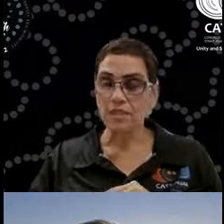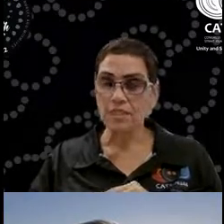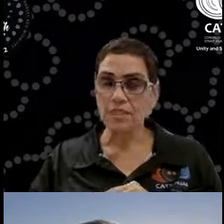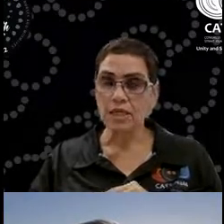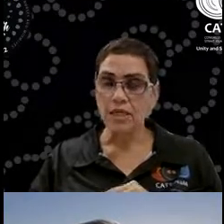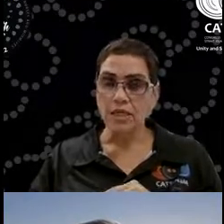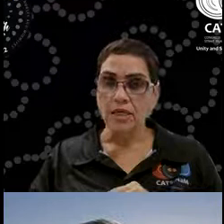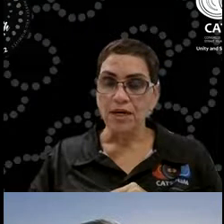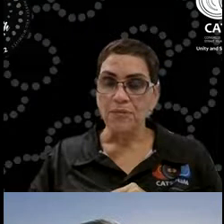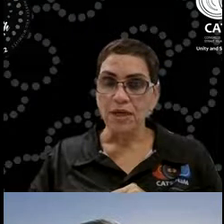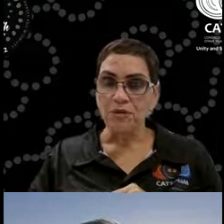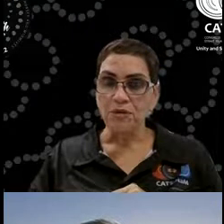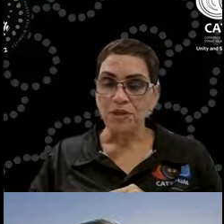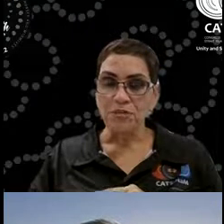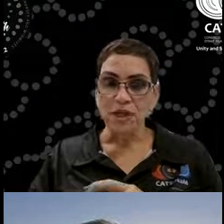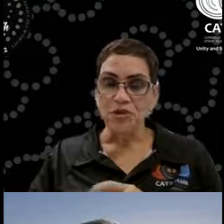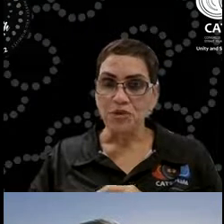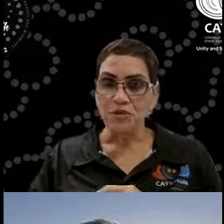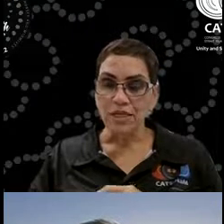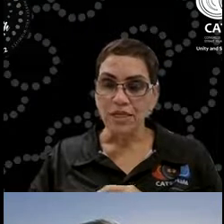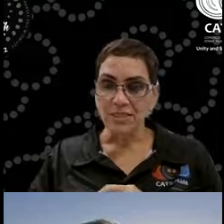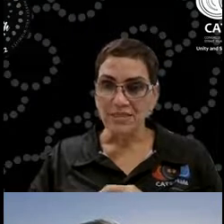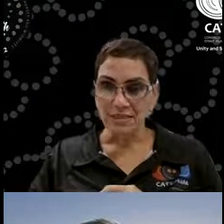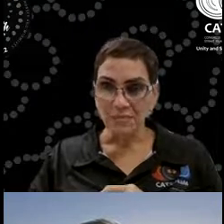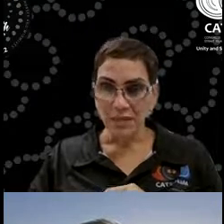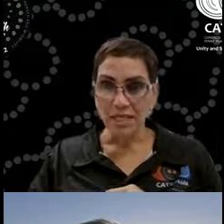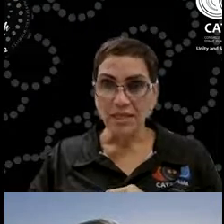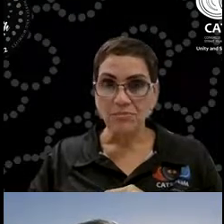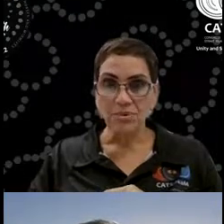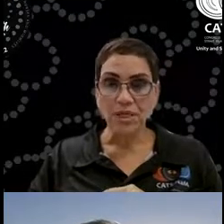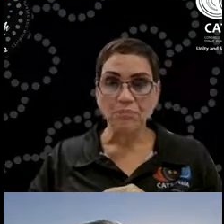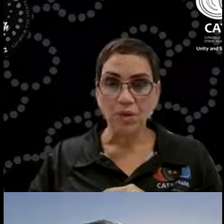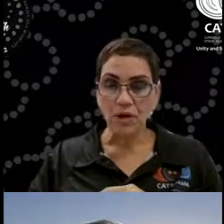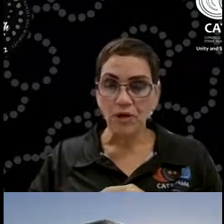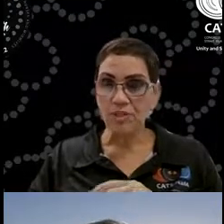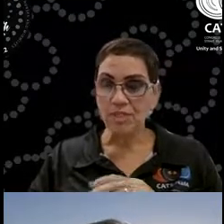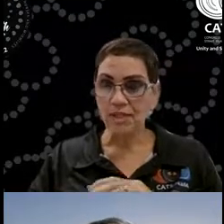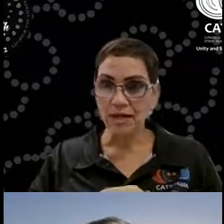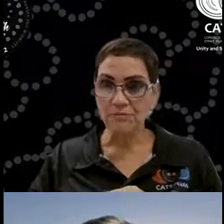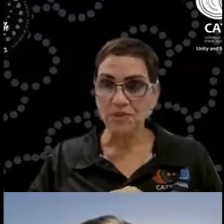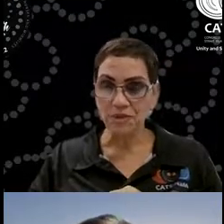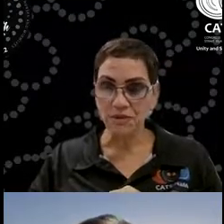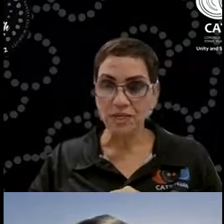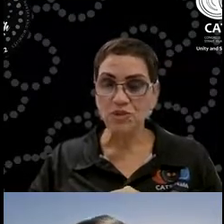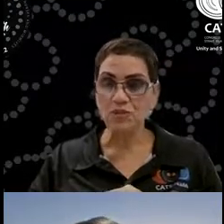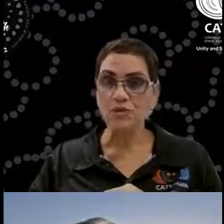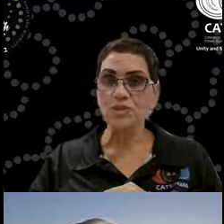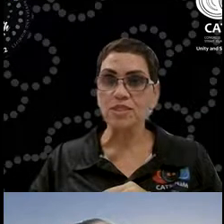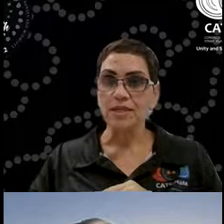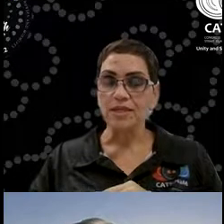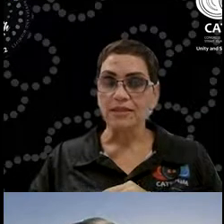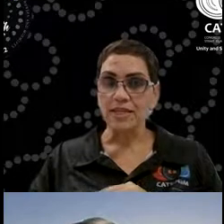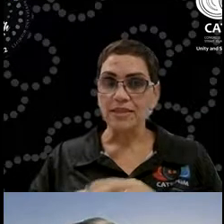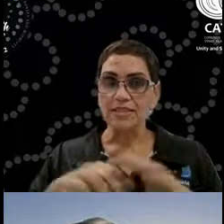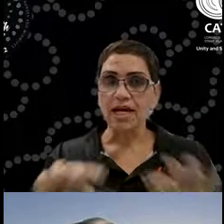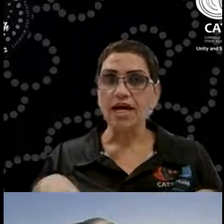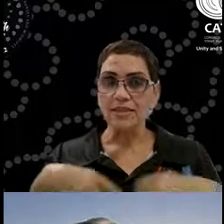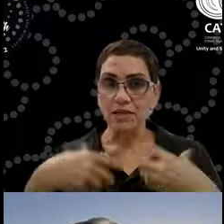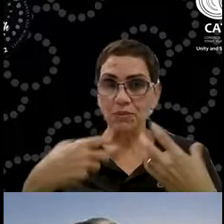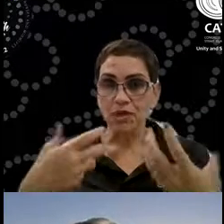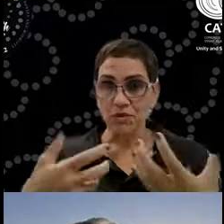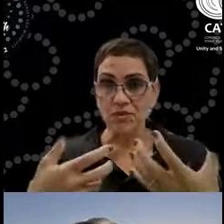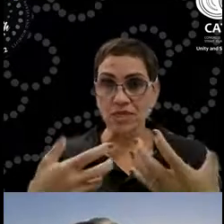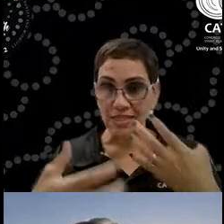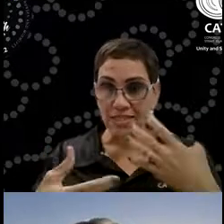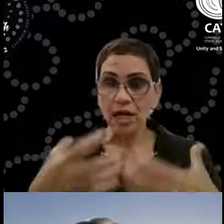across 7 years, and we've got about 3,000 completed pre and post survey tools that